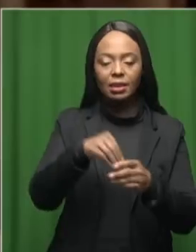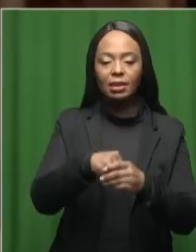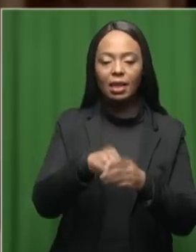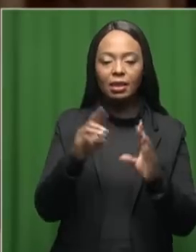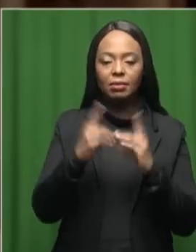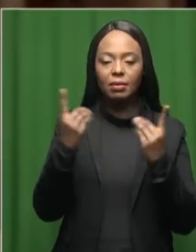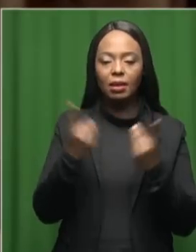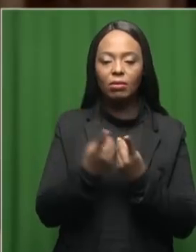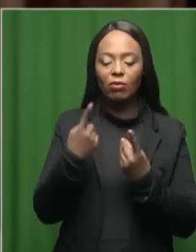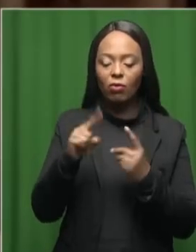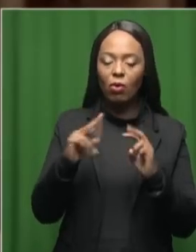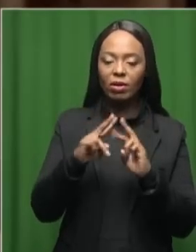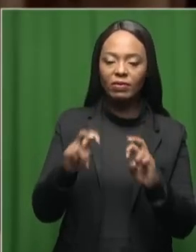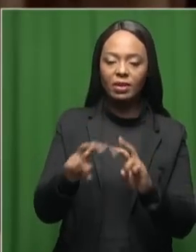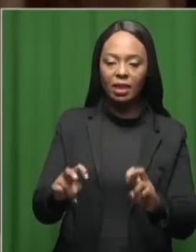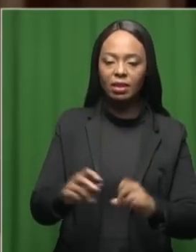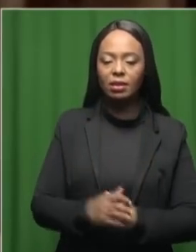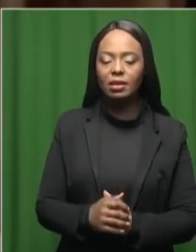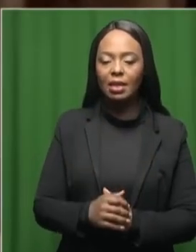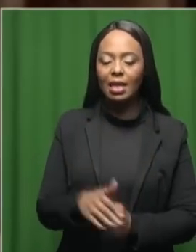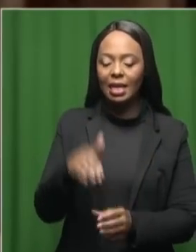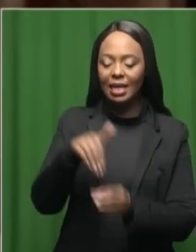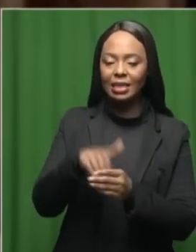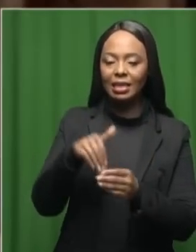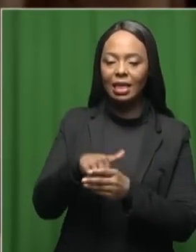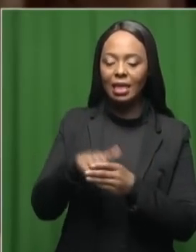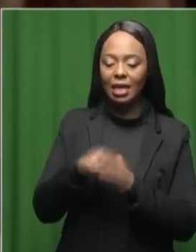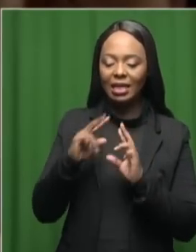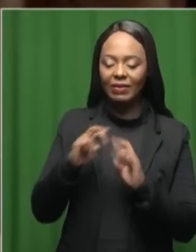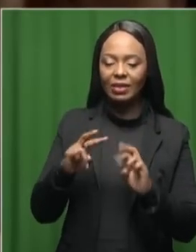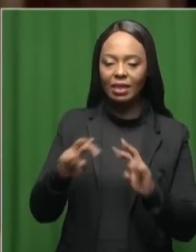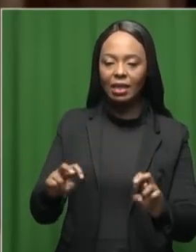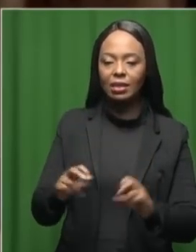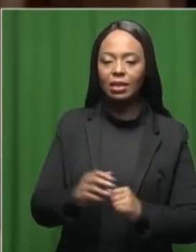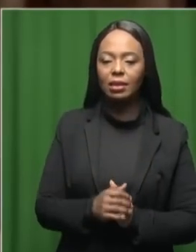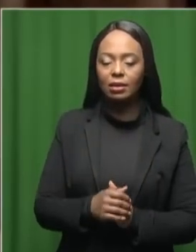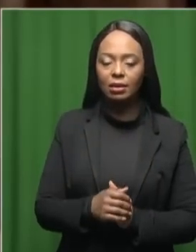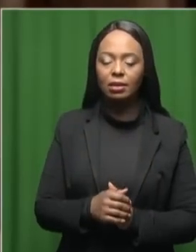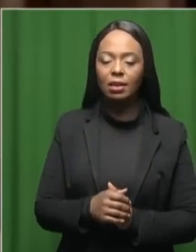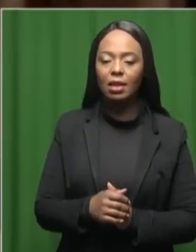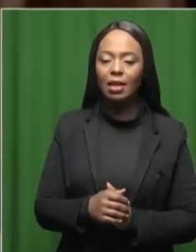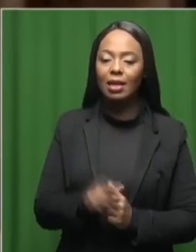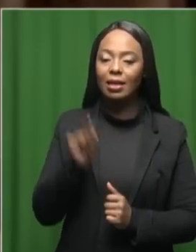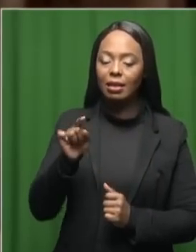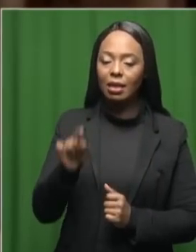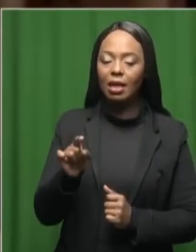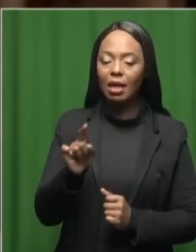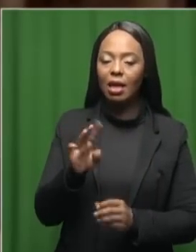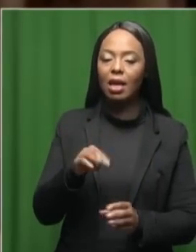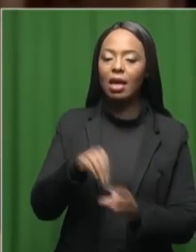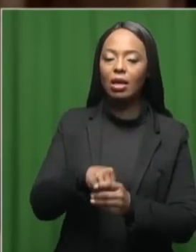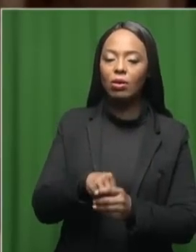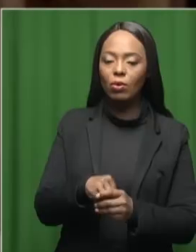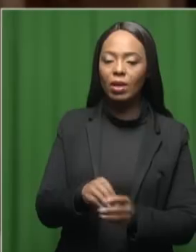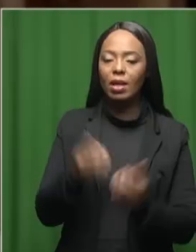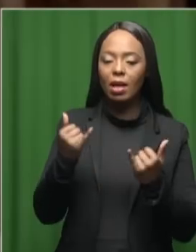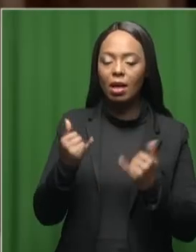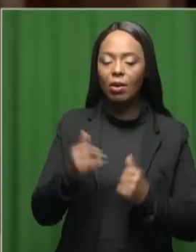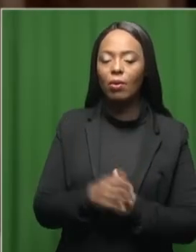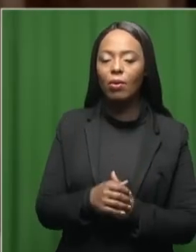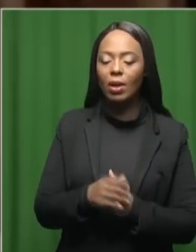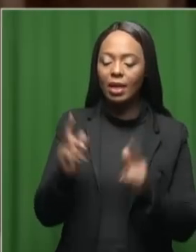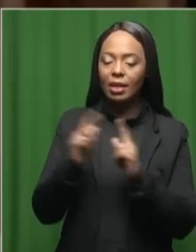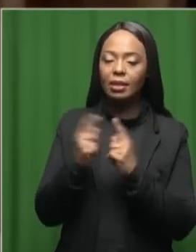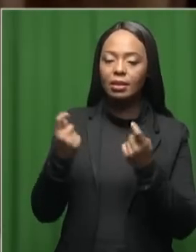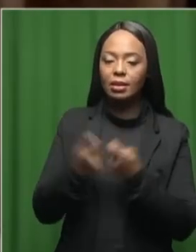an investigation, an internal investigation on the matter. And this the team